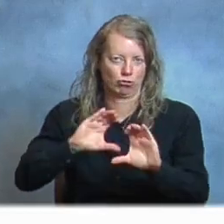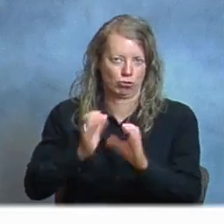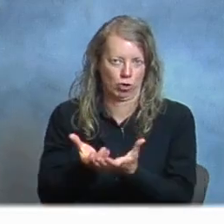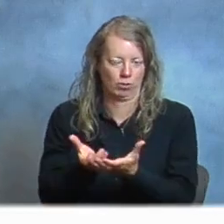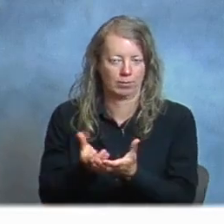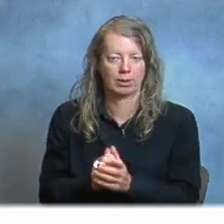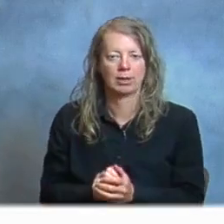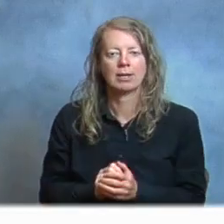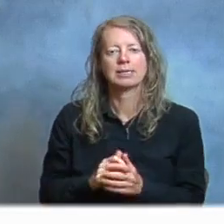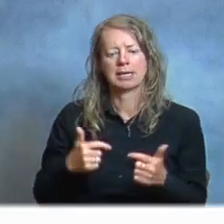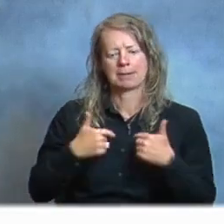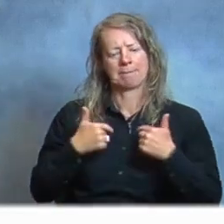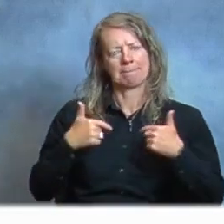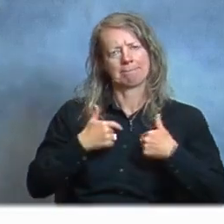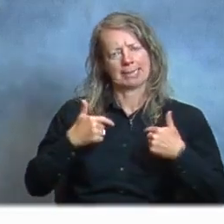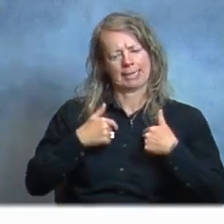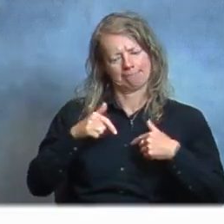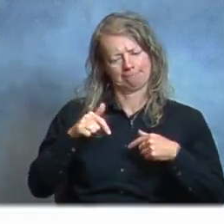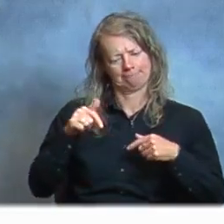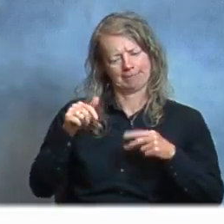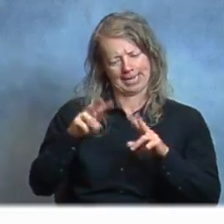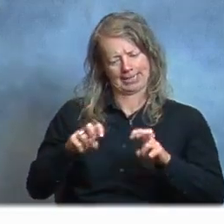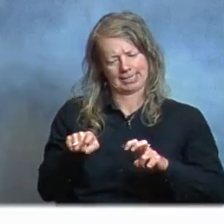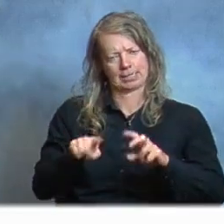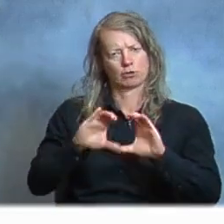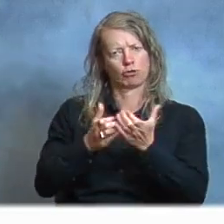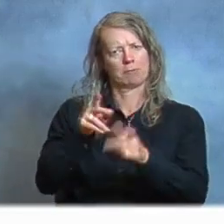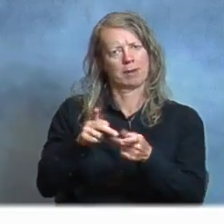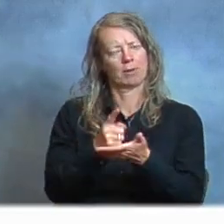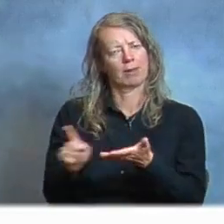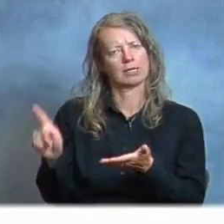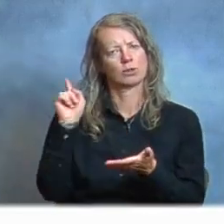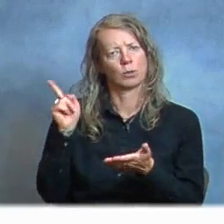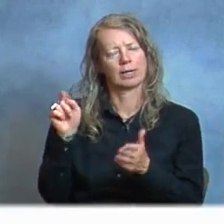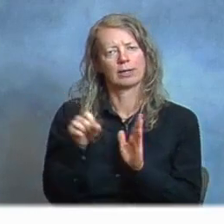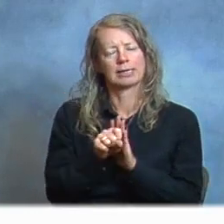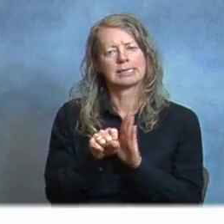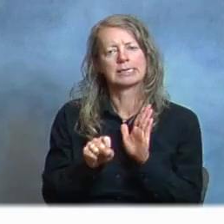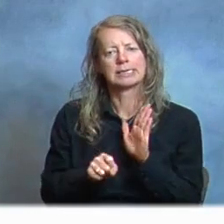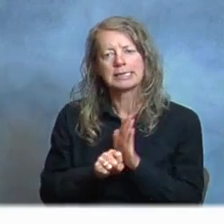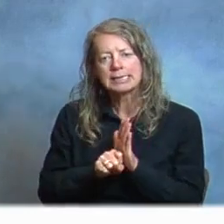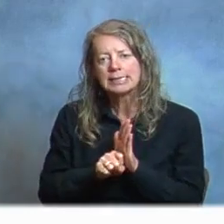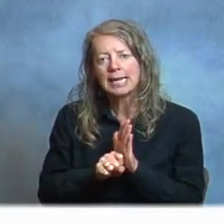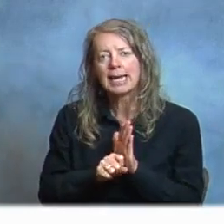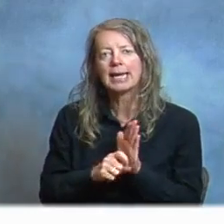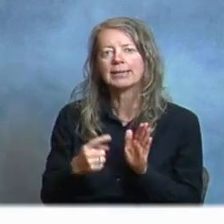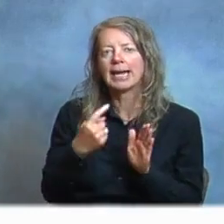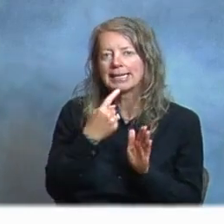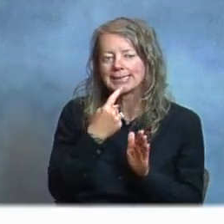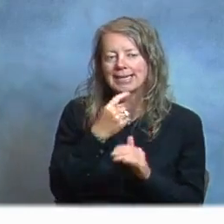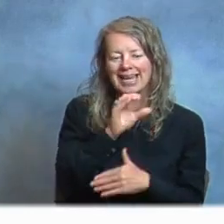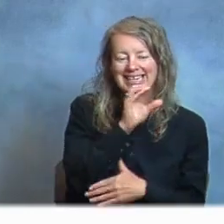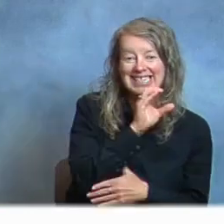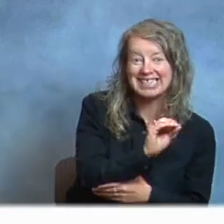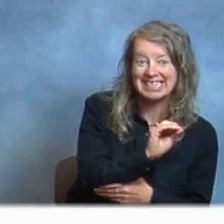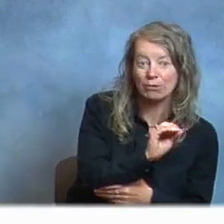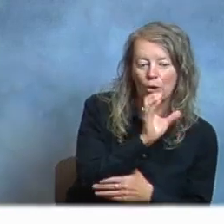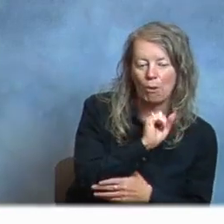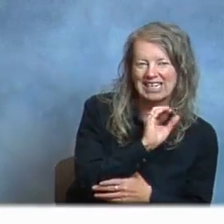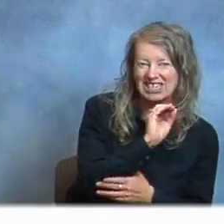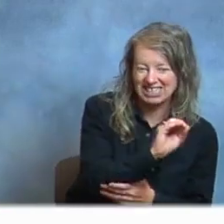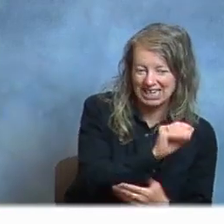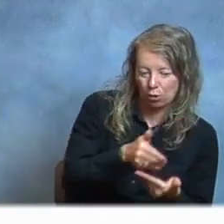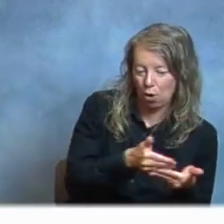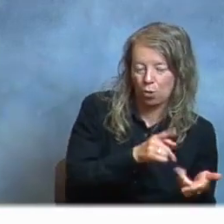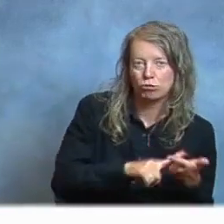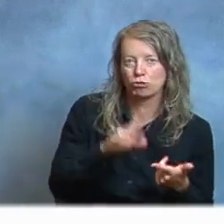at this population last week, the state actually had it as 0 to 17 in that age group, and they've just recently